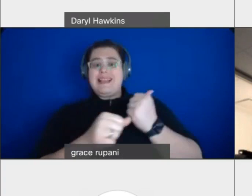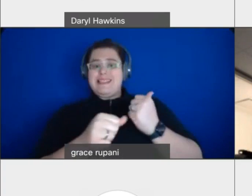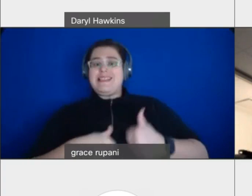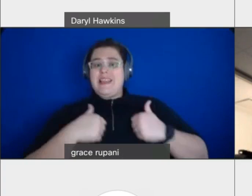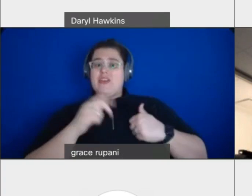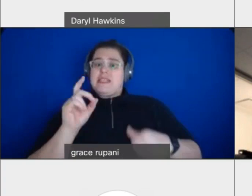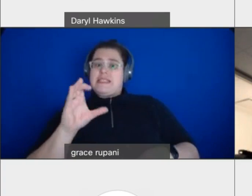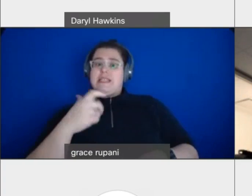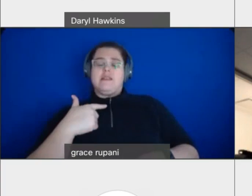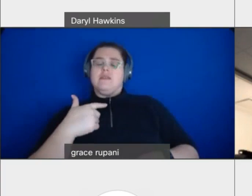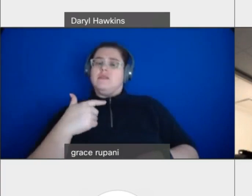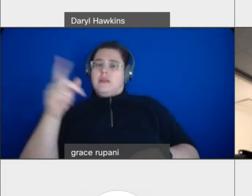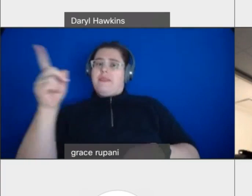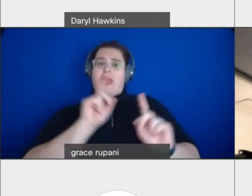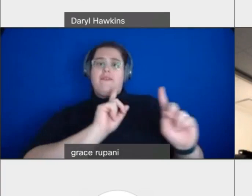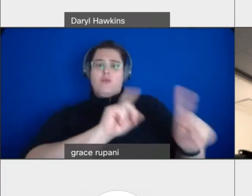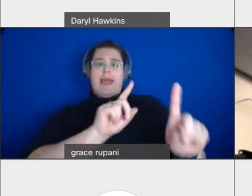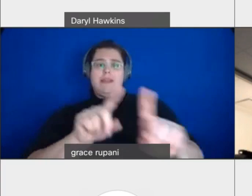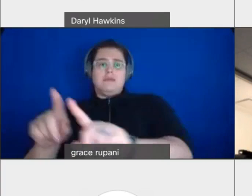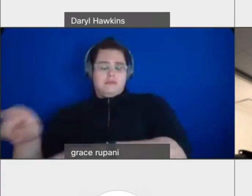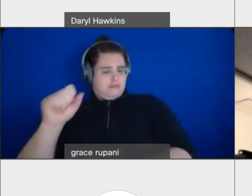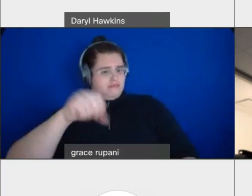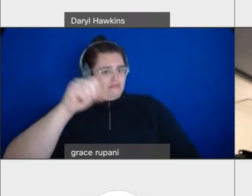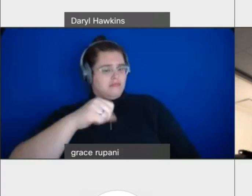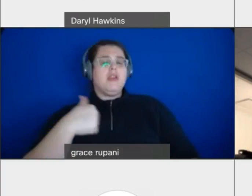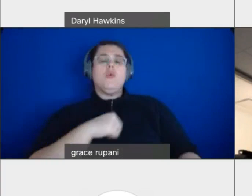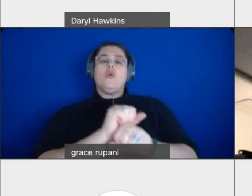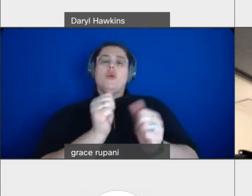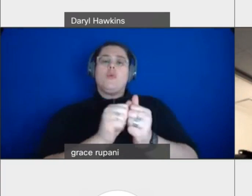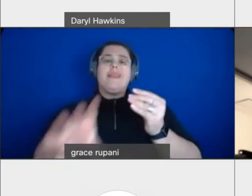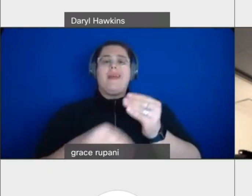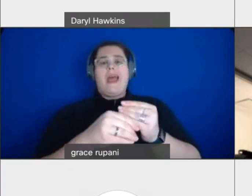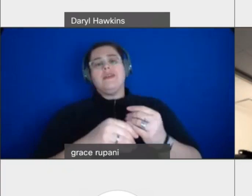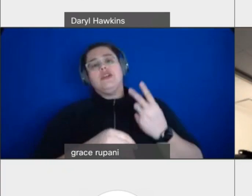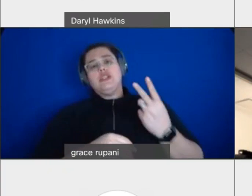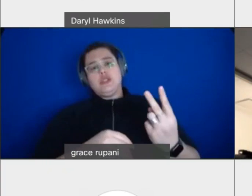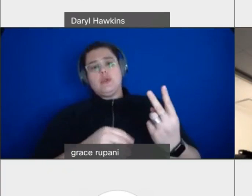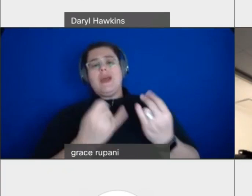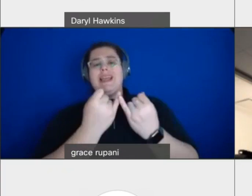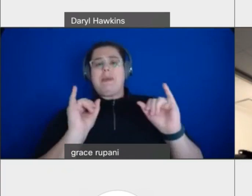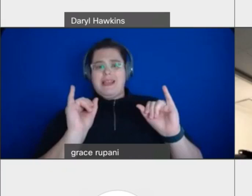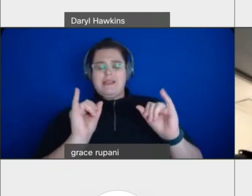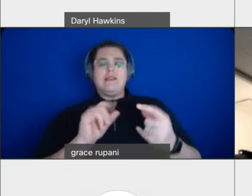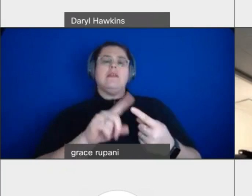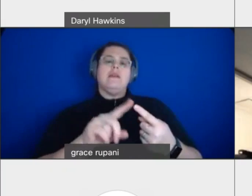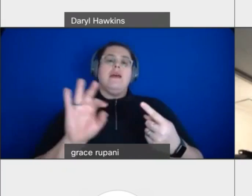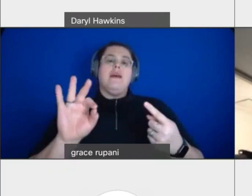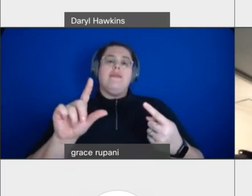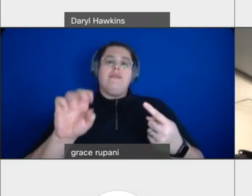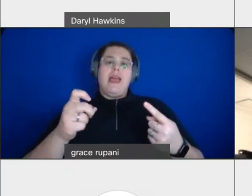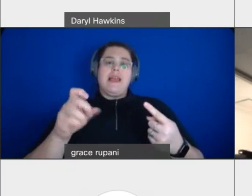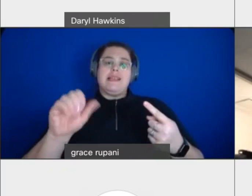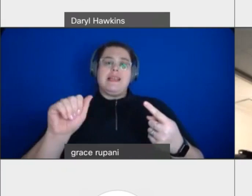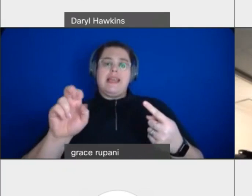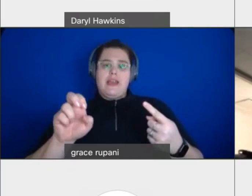working with two independent pharmacy, Ramdas Pharmacy and also Flex Care, to provide some